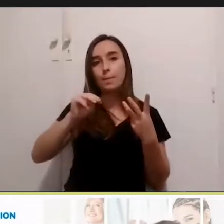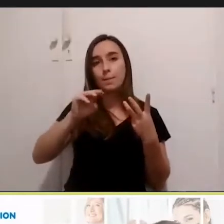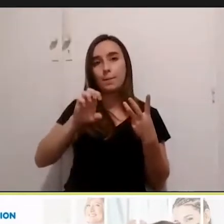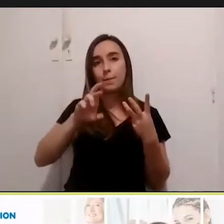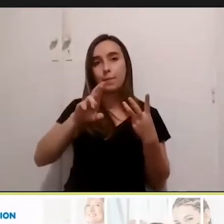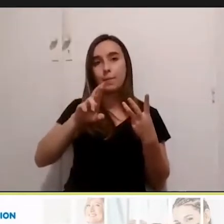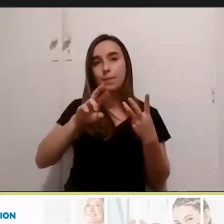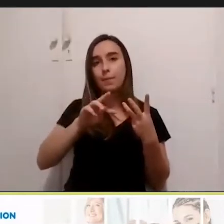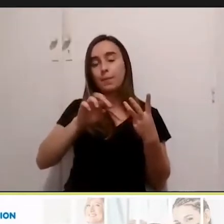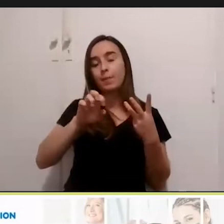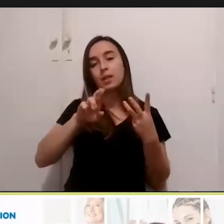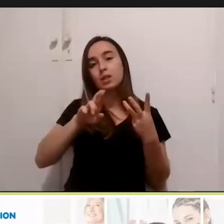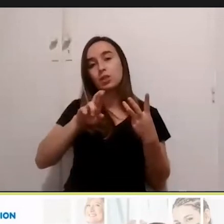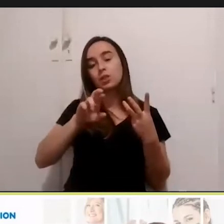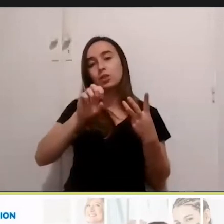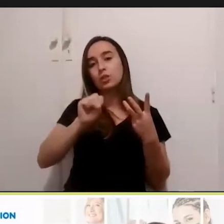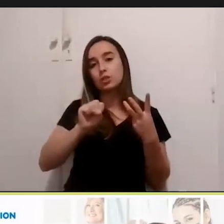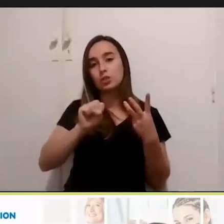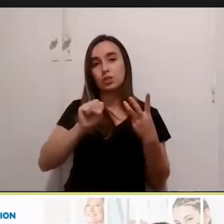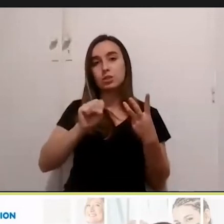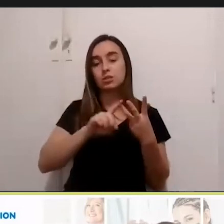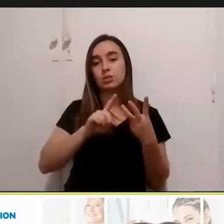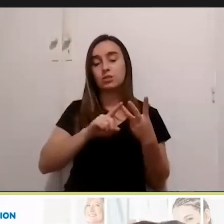is the sample with the prick,